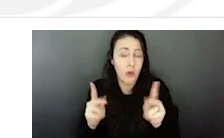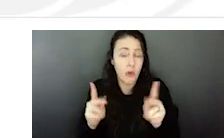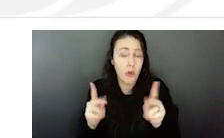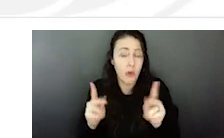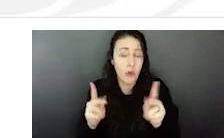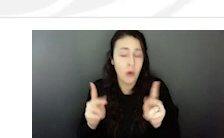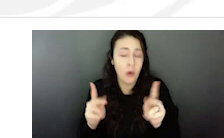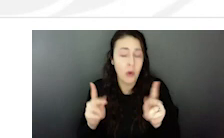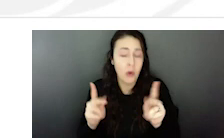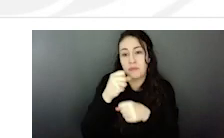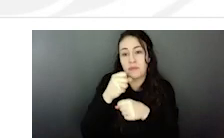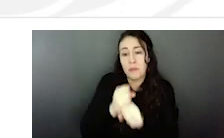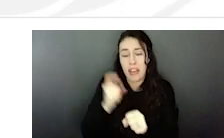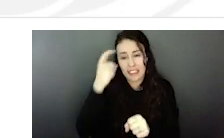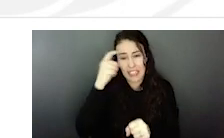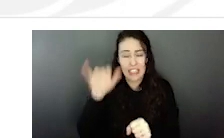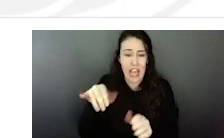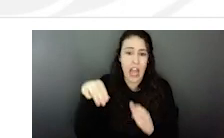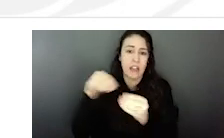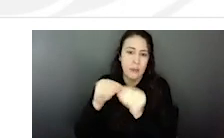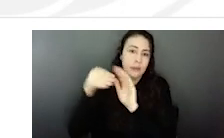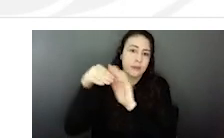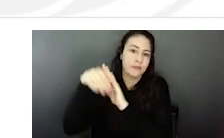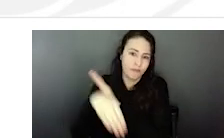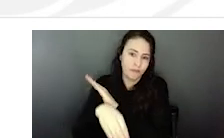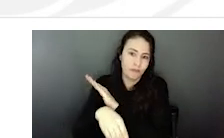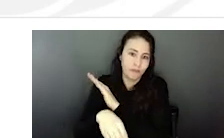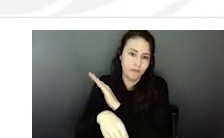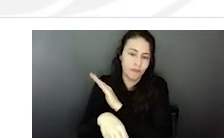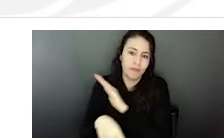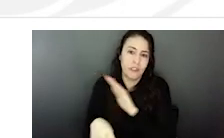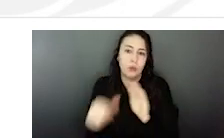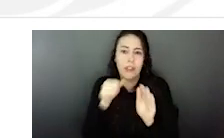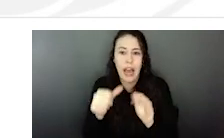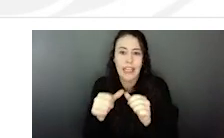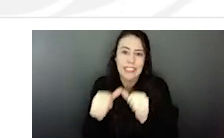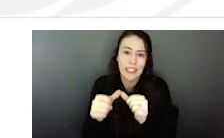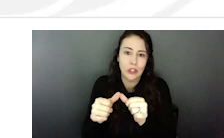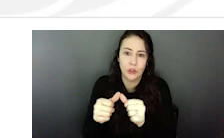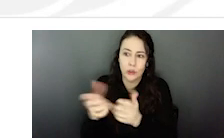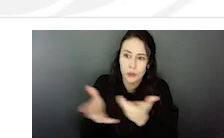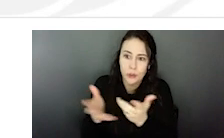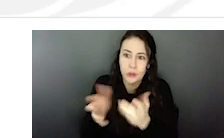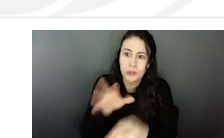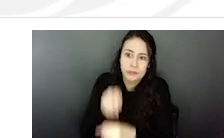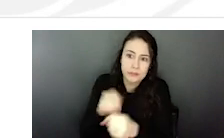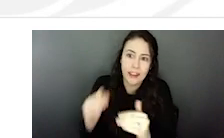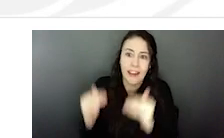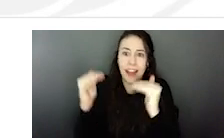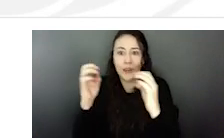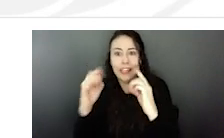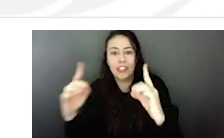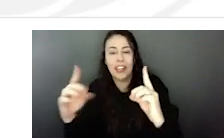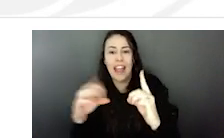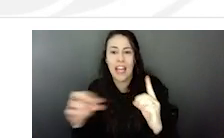livelihood, they would have to step away and not continue to try to engage in higher education and put themselves at risk.